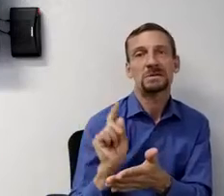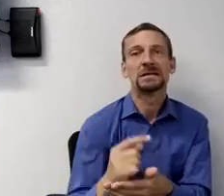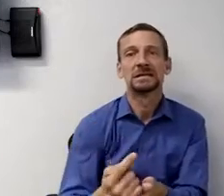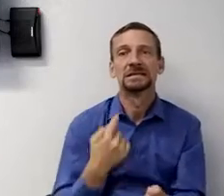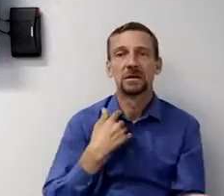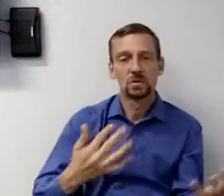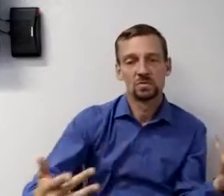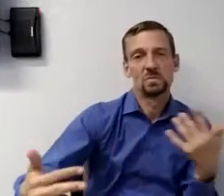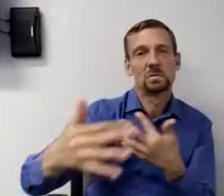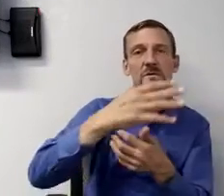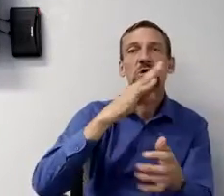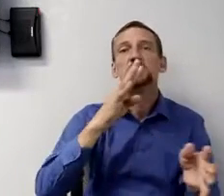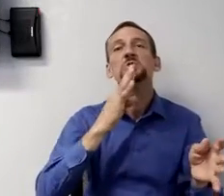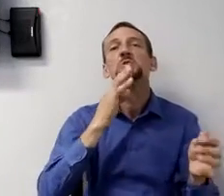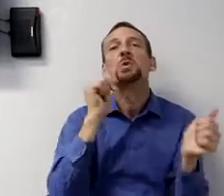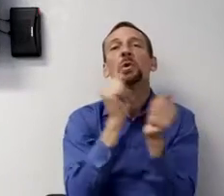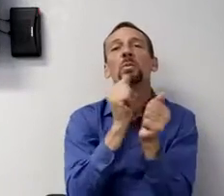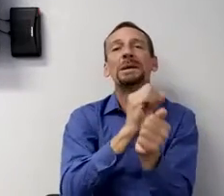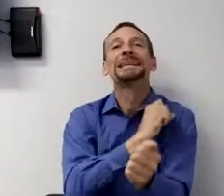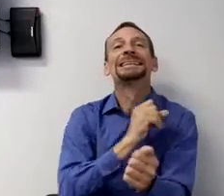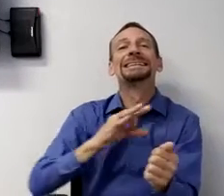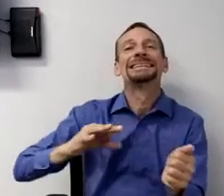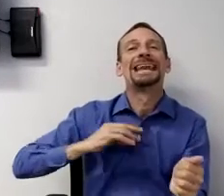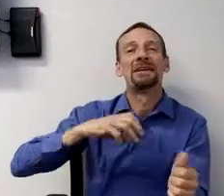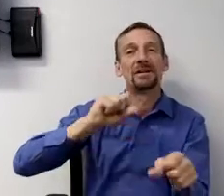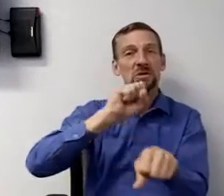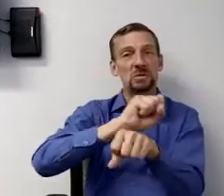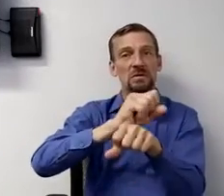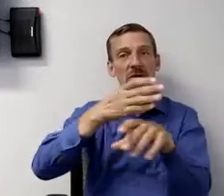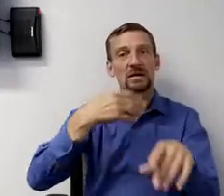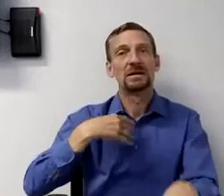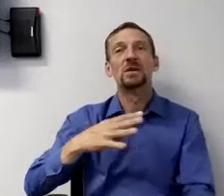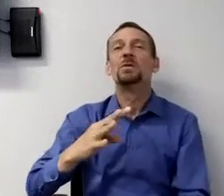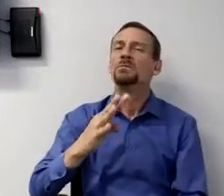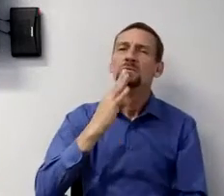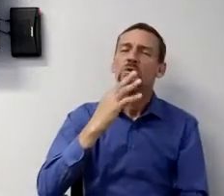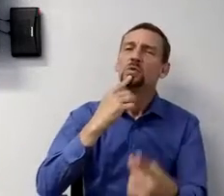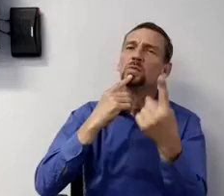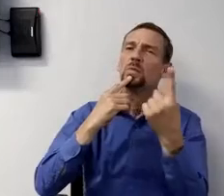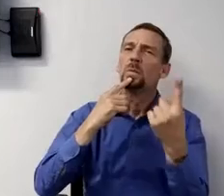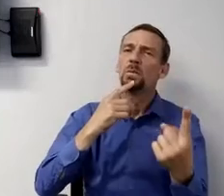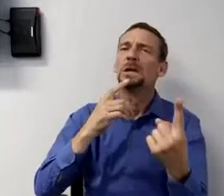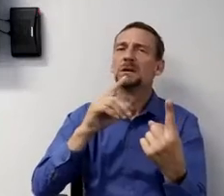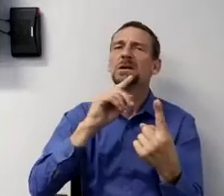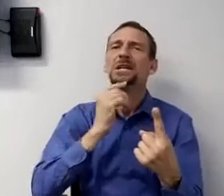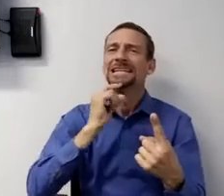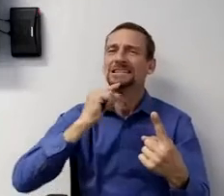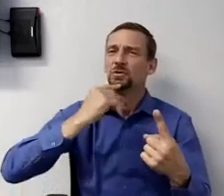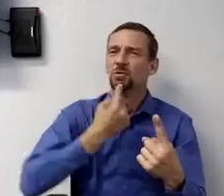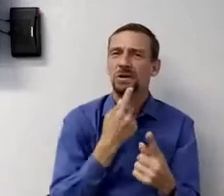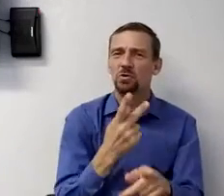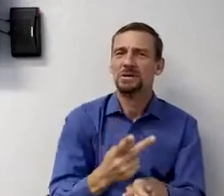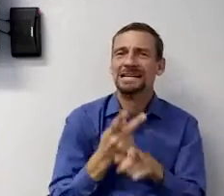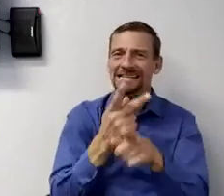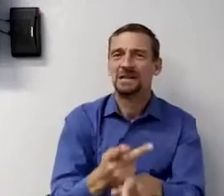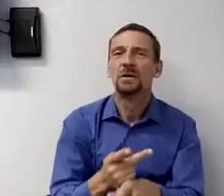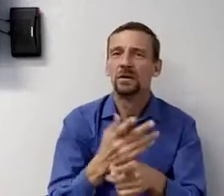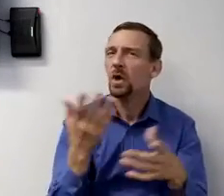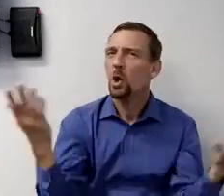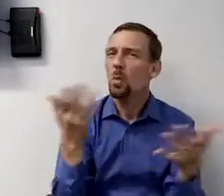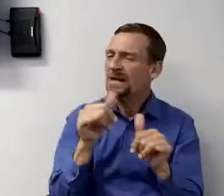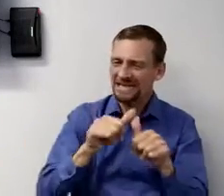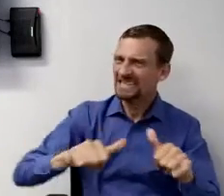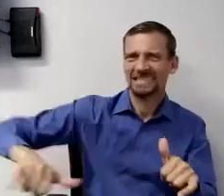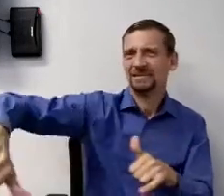and the physicians there. And I was talking to one of the critical care physicians, just, you know, what is the standard